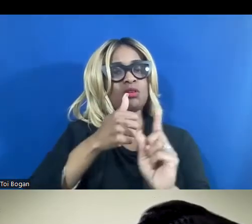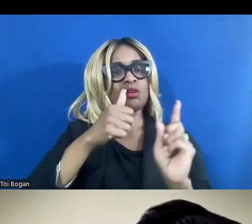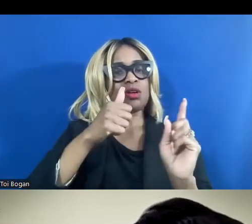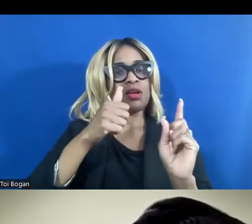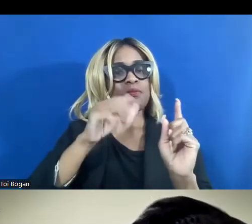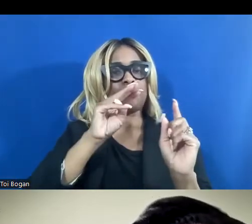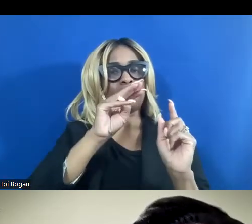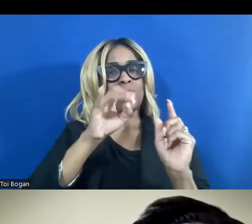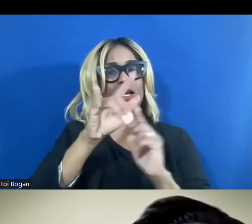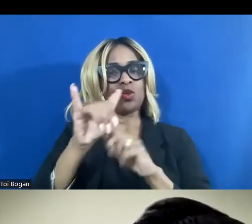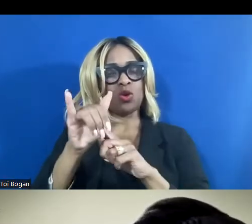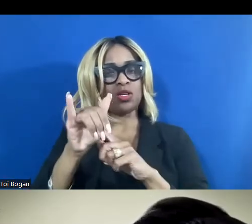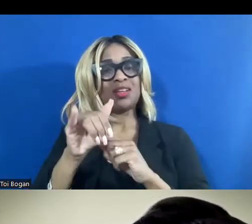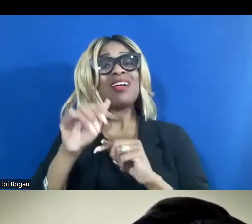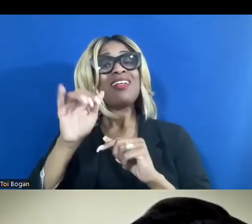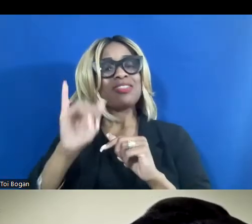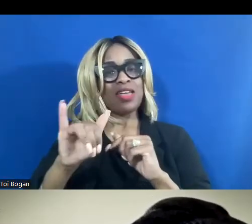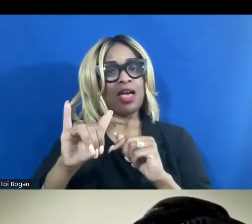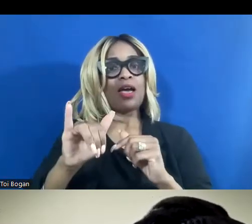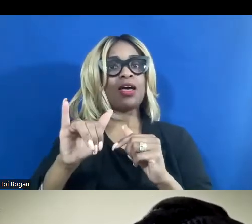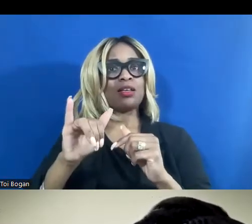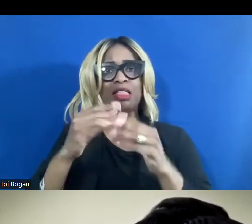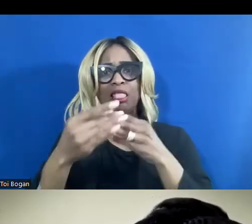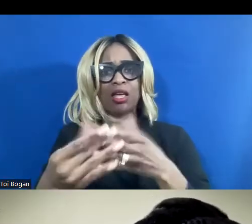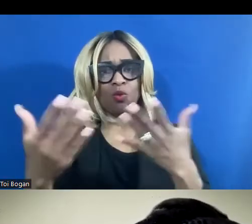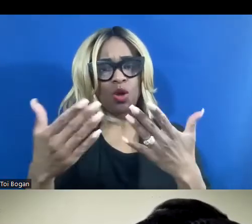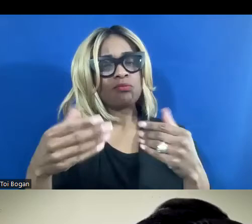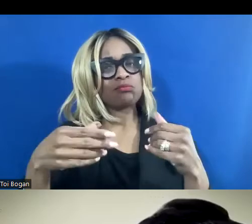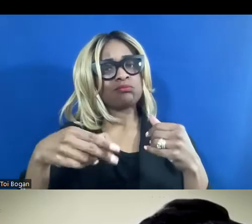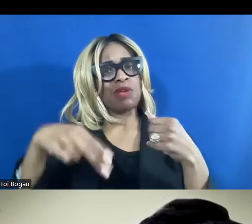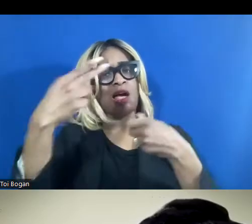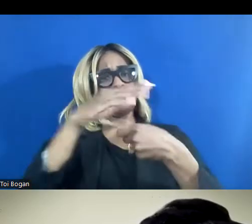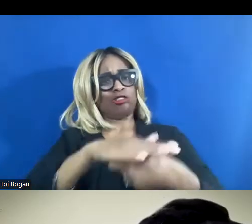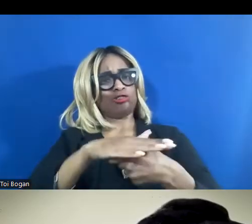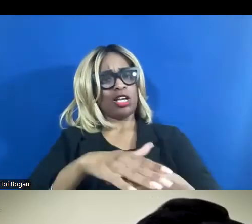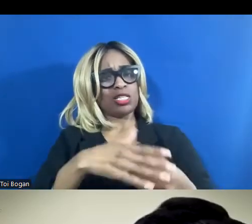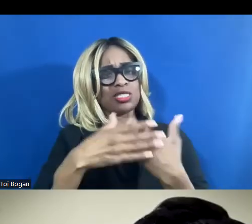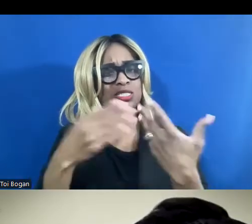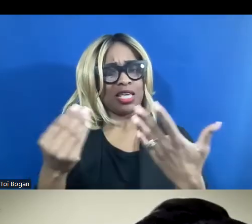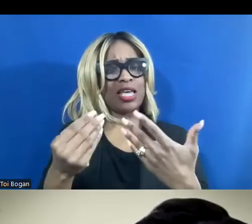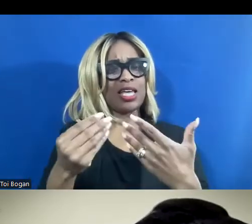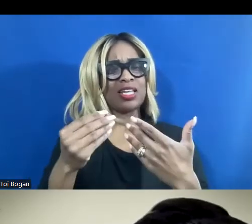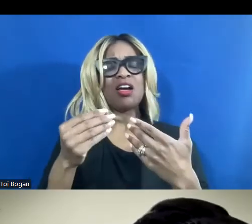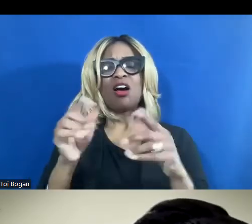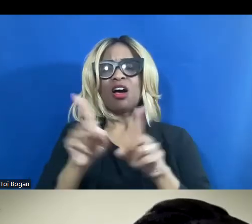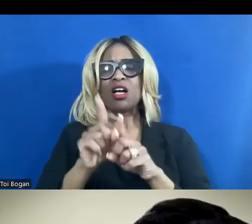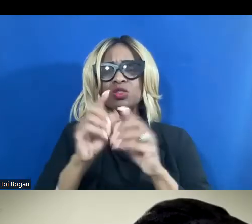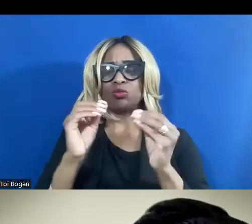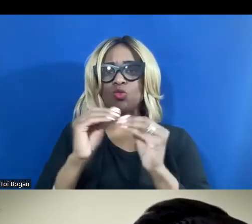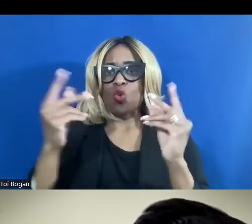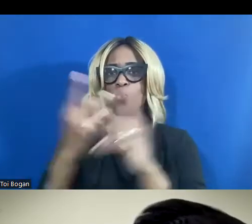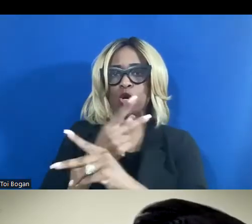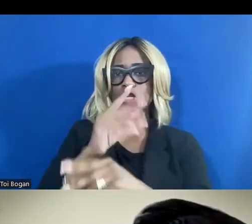can cause a high culmination of stress, really exacerbating the weathering that I talked about a bit